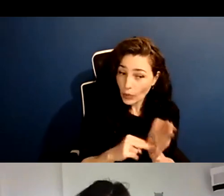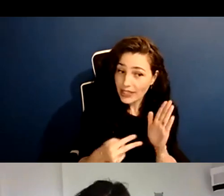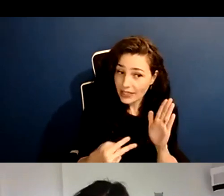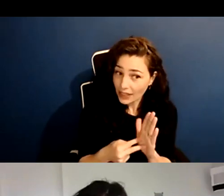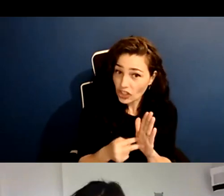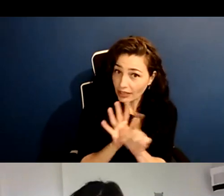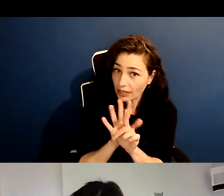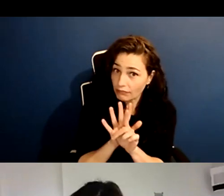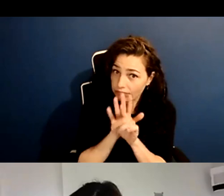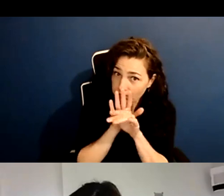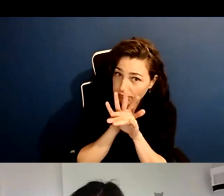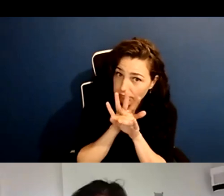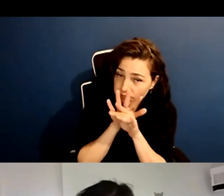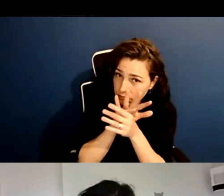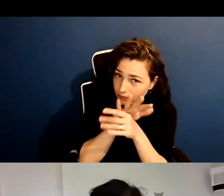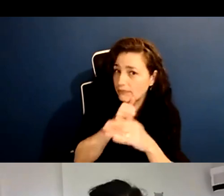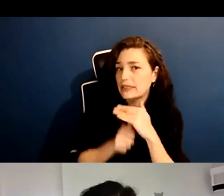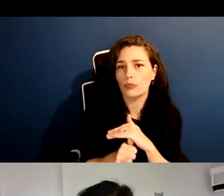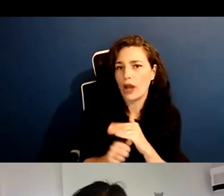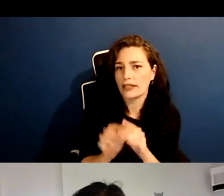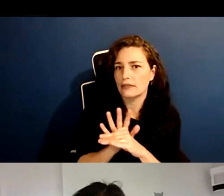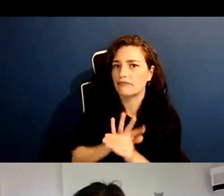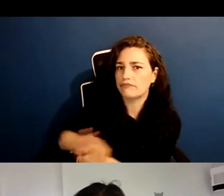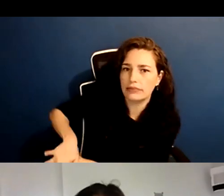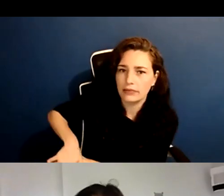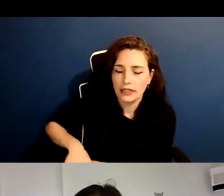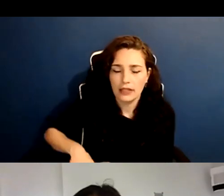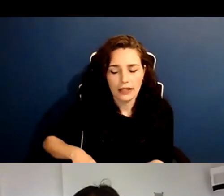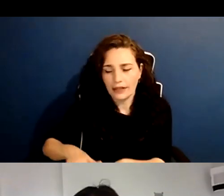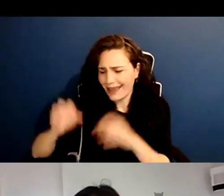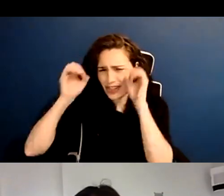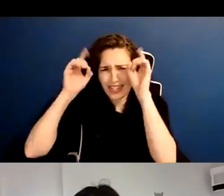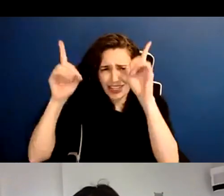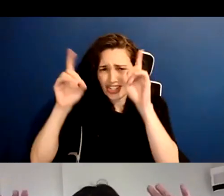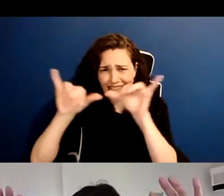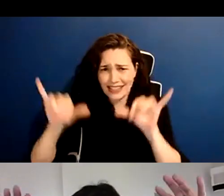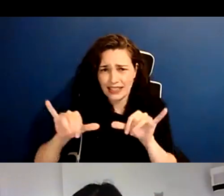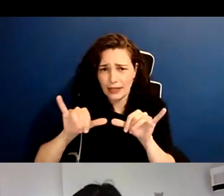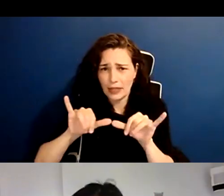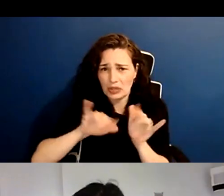It was, you know, omitted from the educational system.